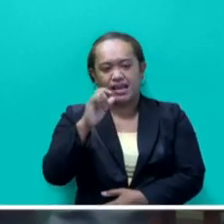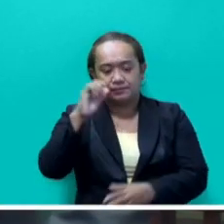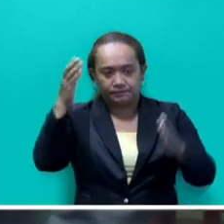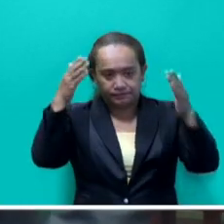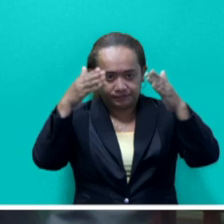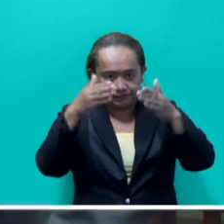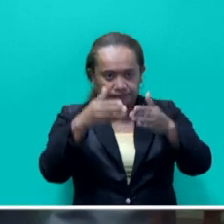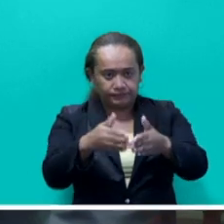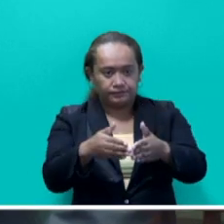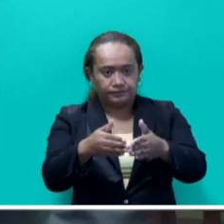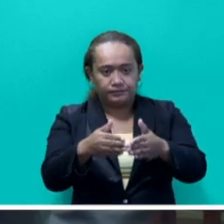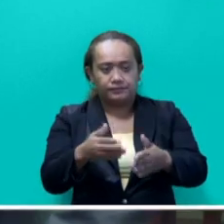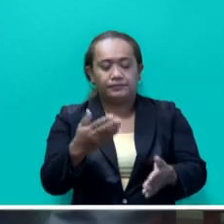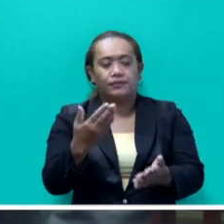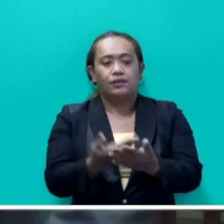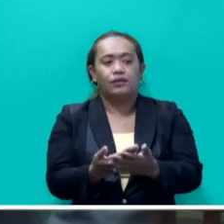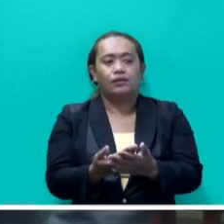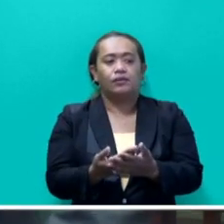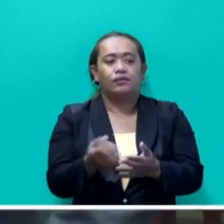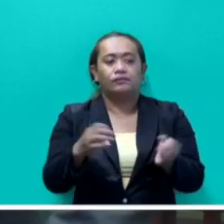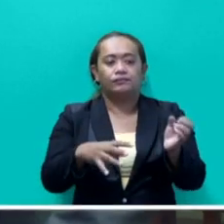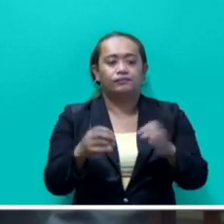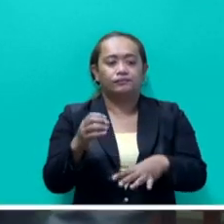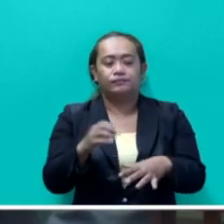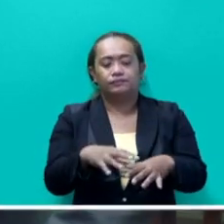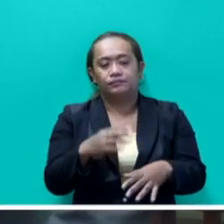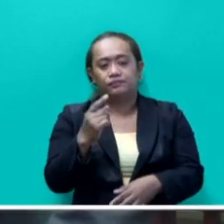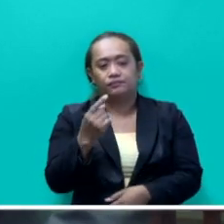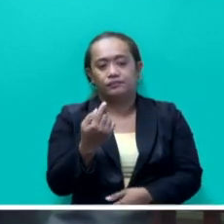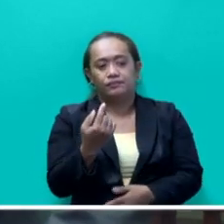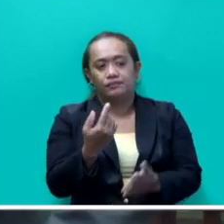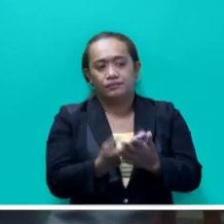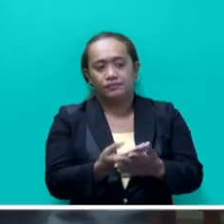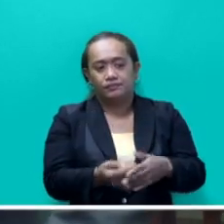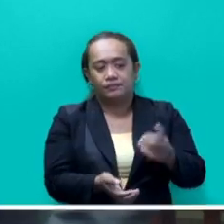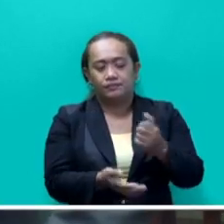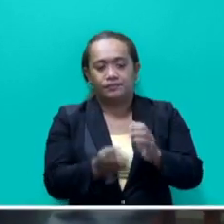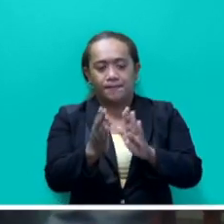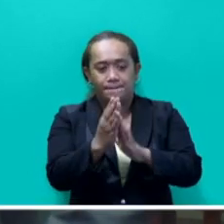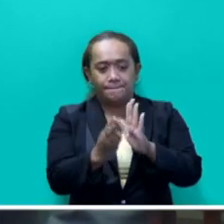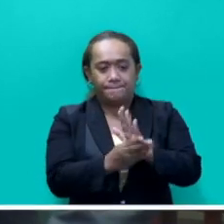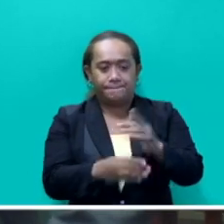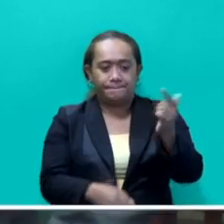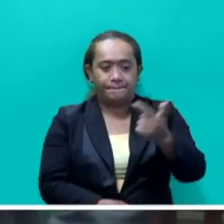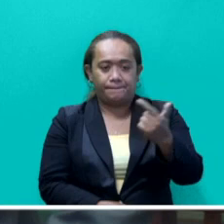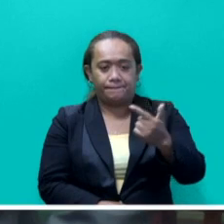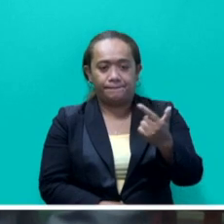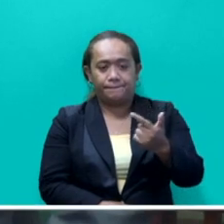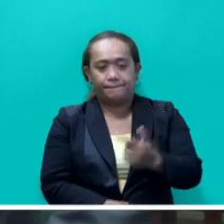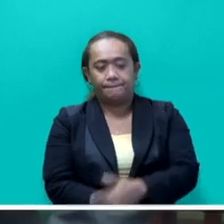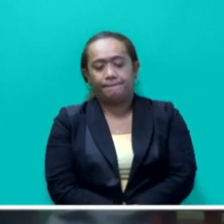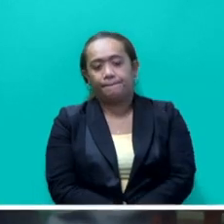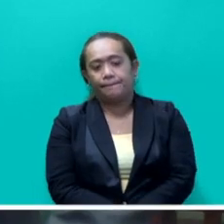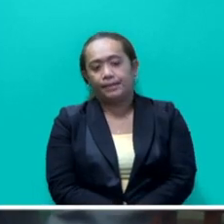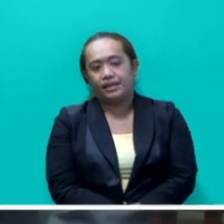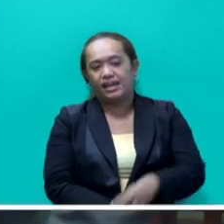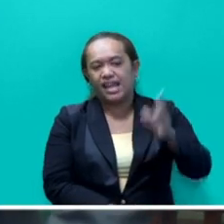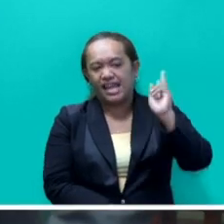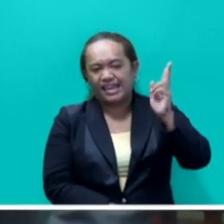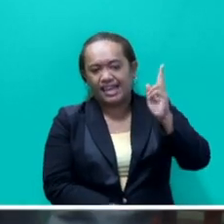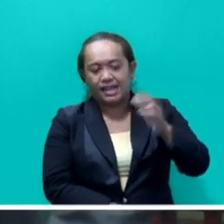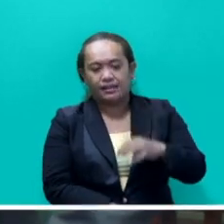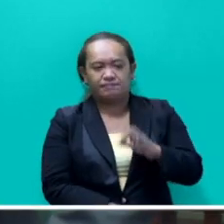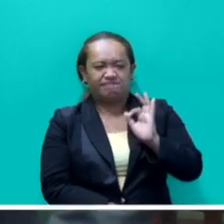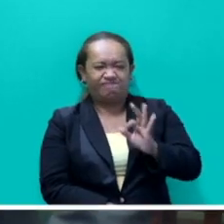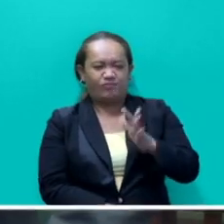my contribution as well on Bill number 17, Mr. Speaker, sir. Again, I don't want to